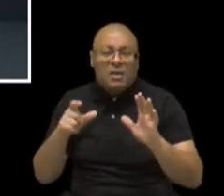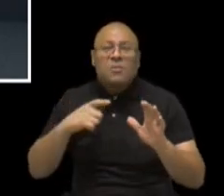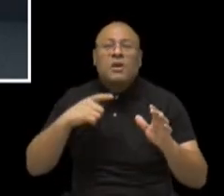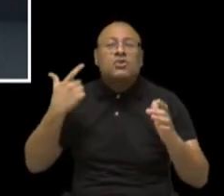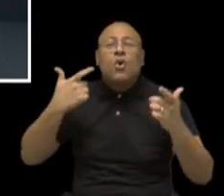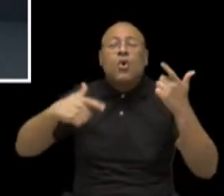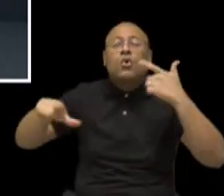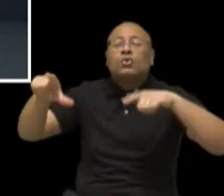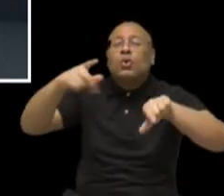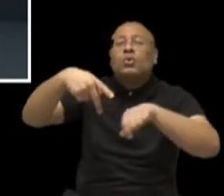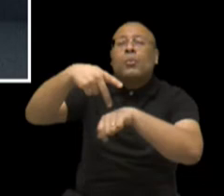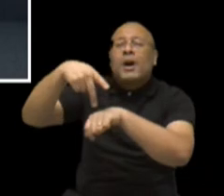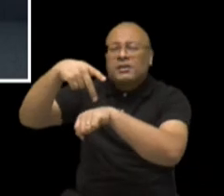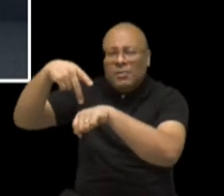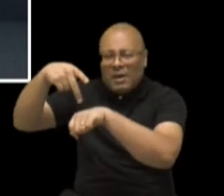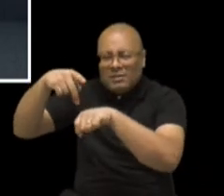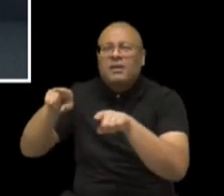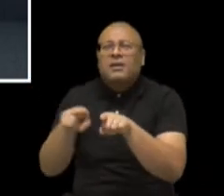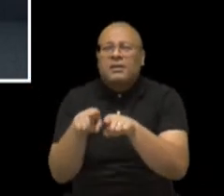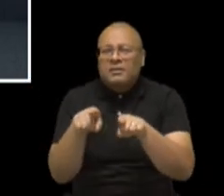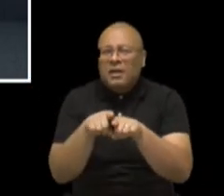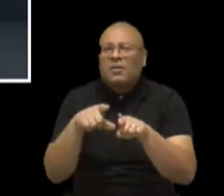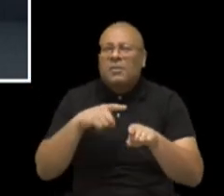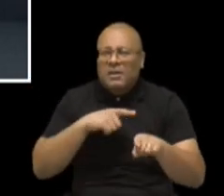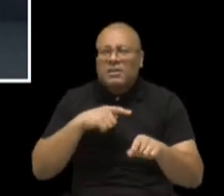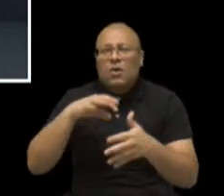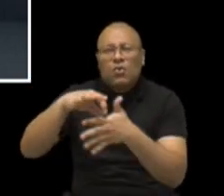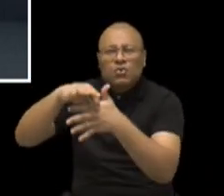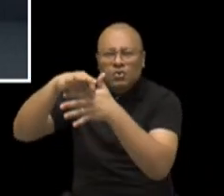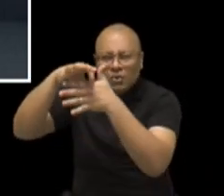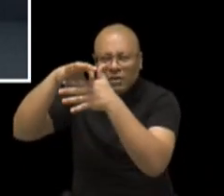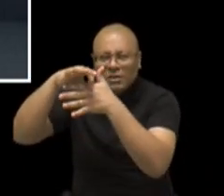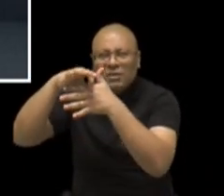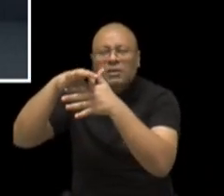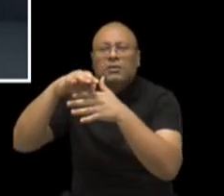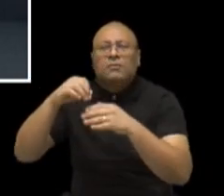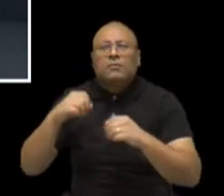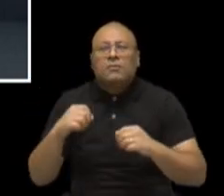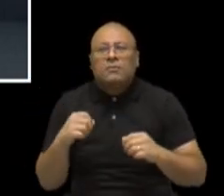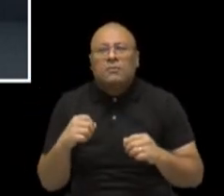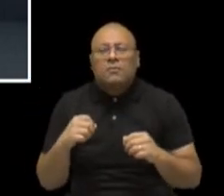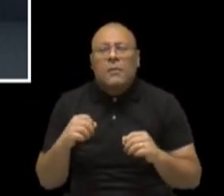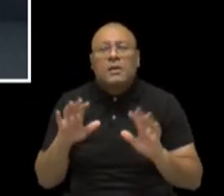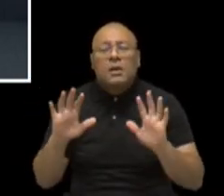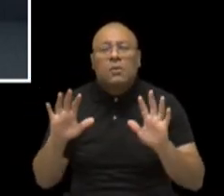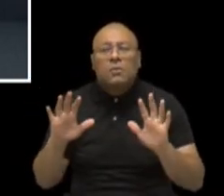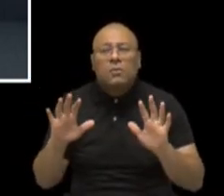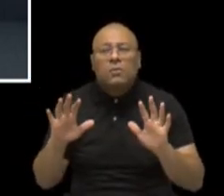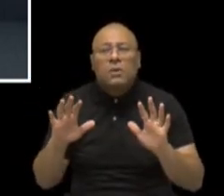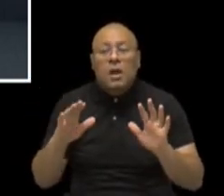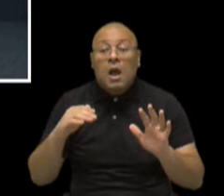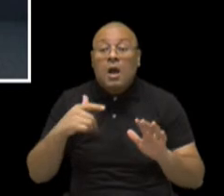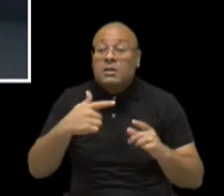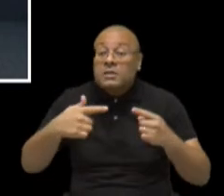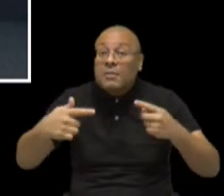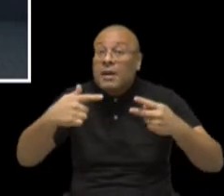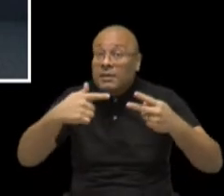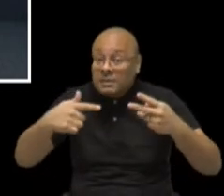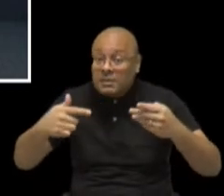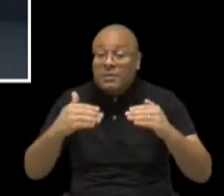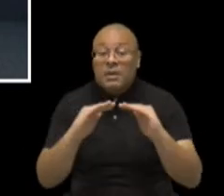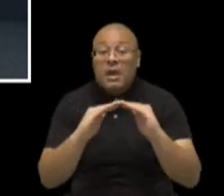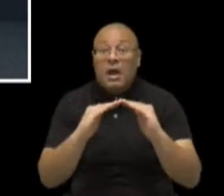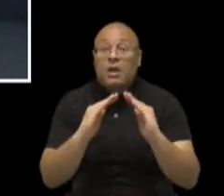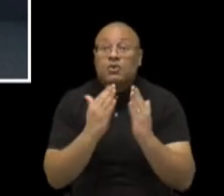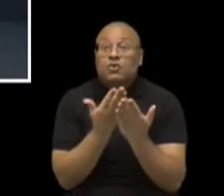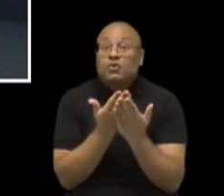countries, and most Europeans cannot leave their countries currently. So next week is school break, and a